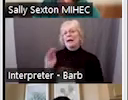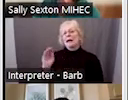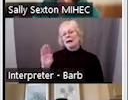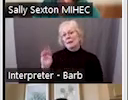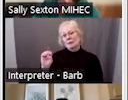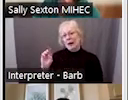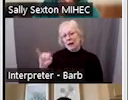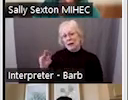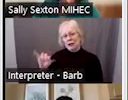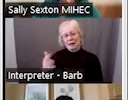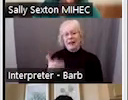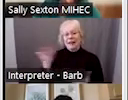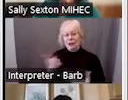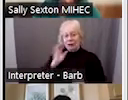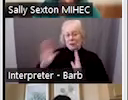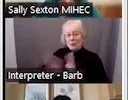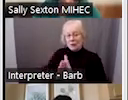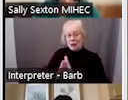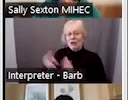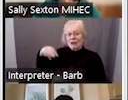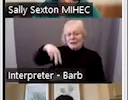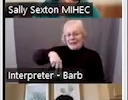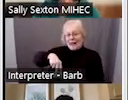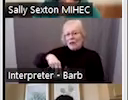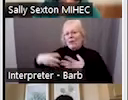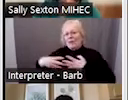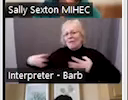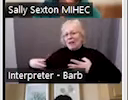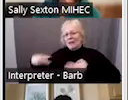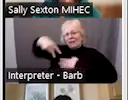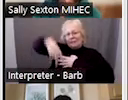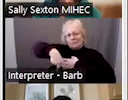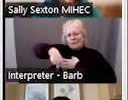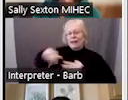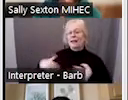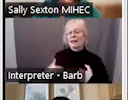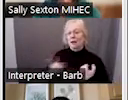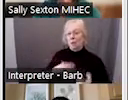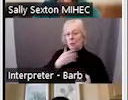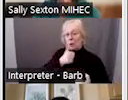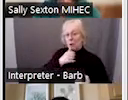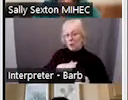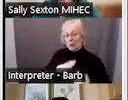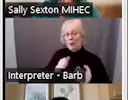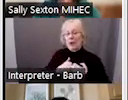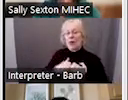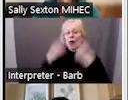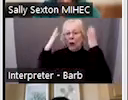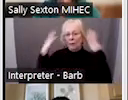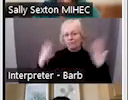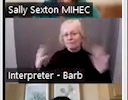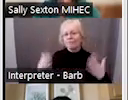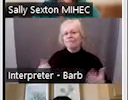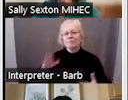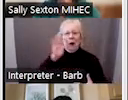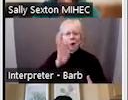standing and leaning against a fence in a navy blue parka and brown scarf. She's a young white woman with long flowing brown hair and is smiling